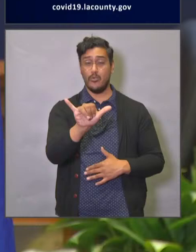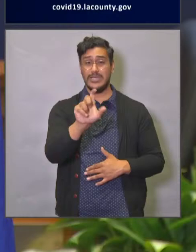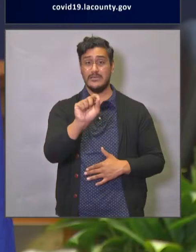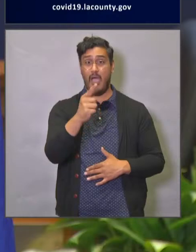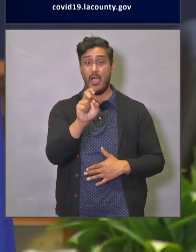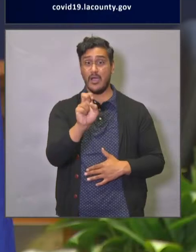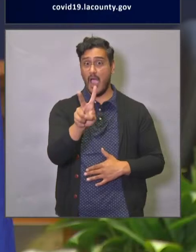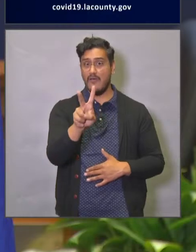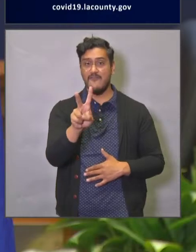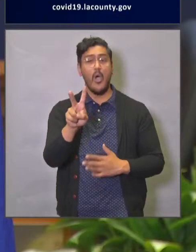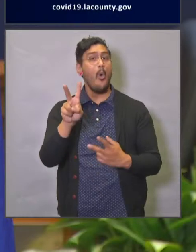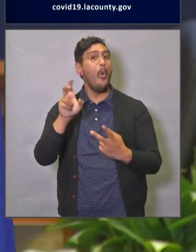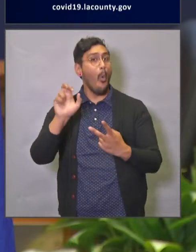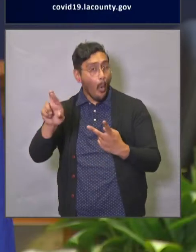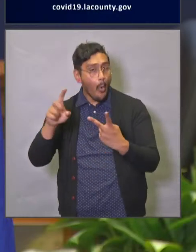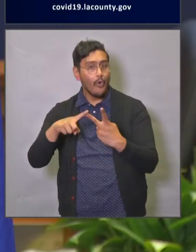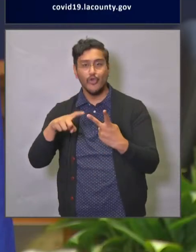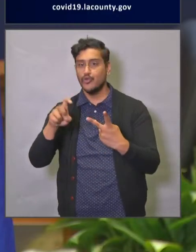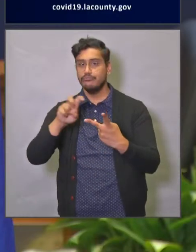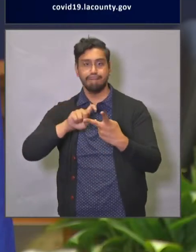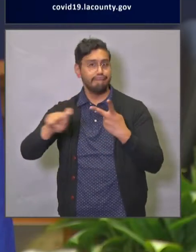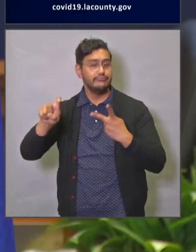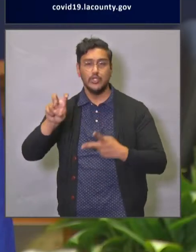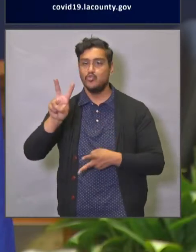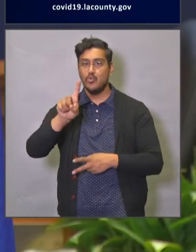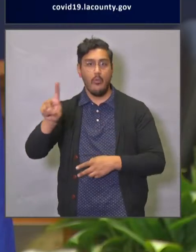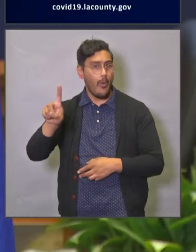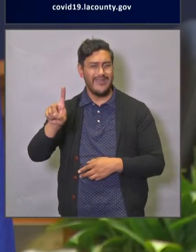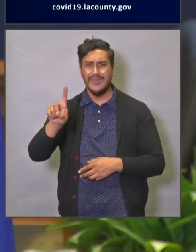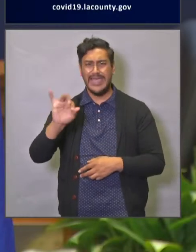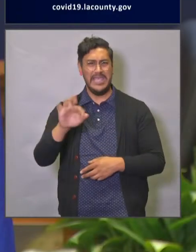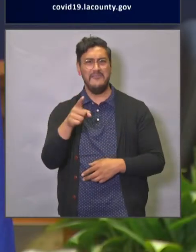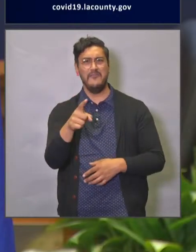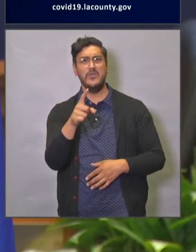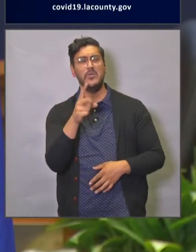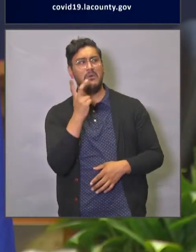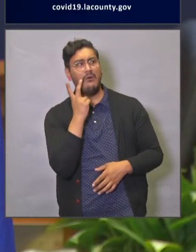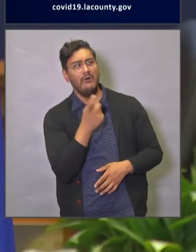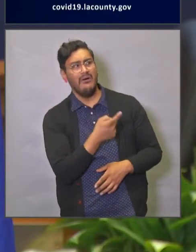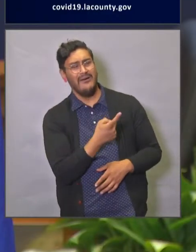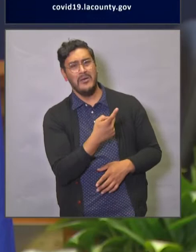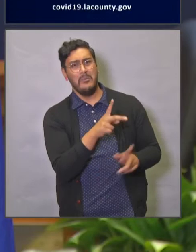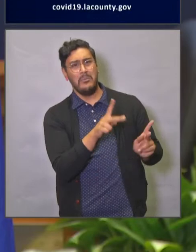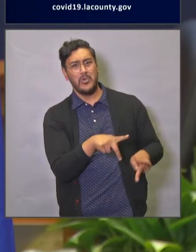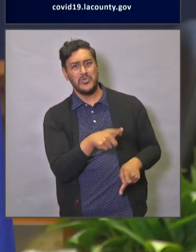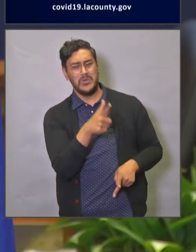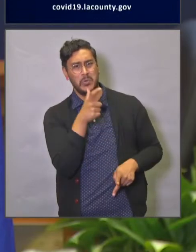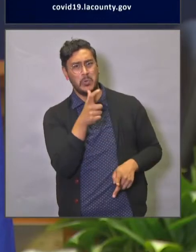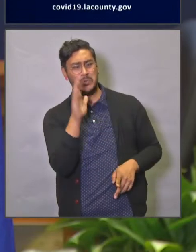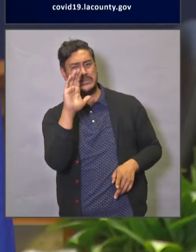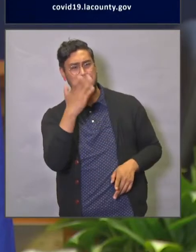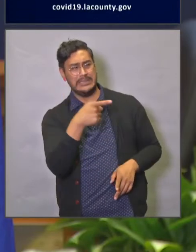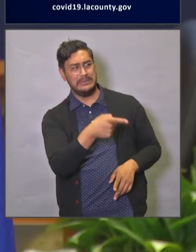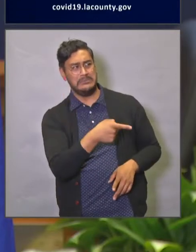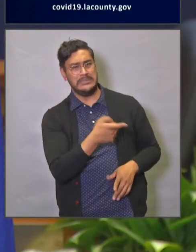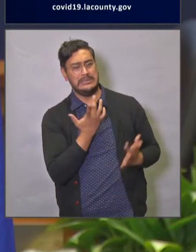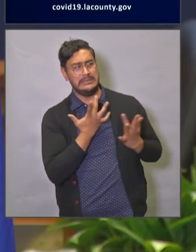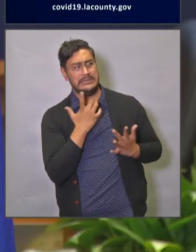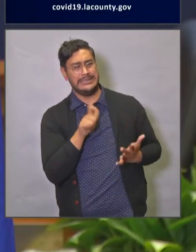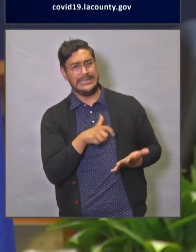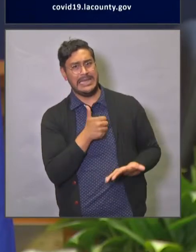readylacounty.gov, or 211 if you want to report and you see something that we need to be aware of, particularly as